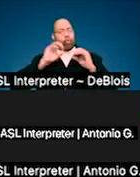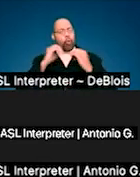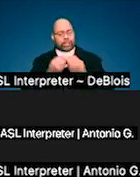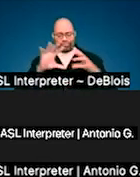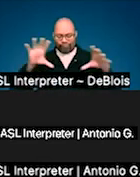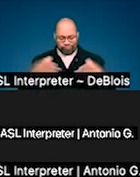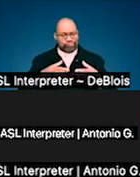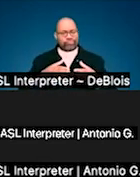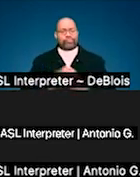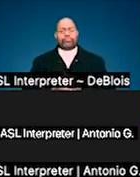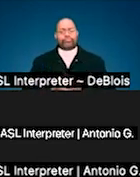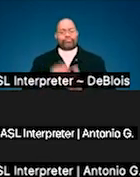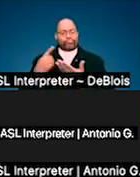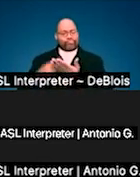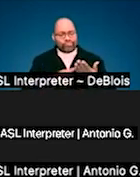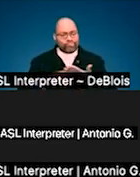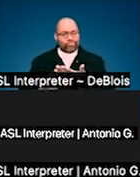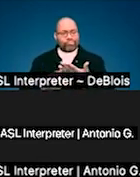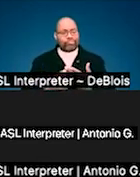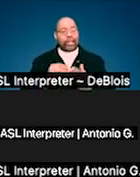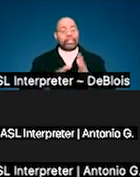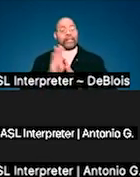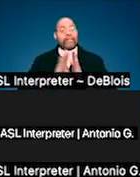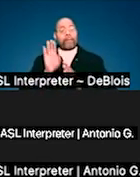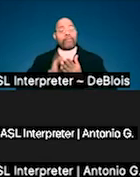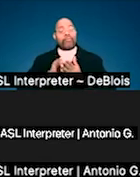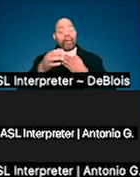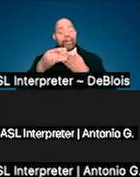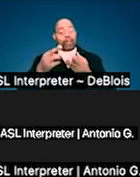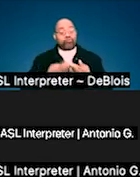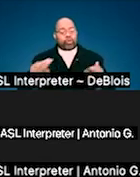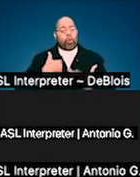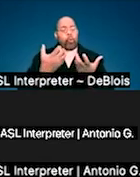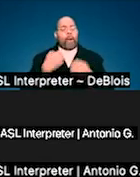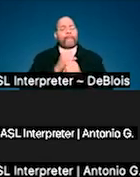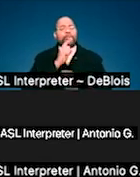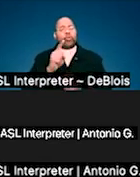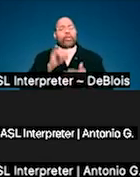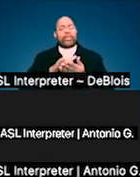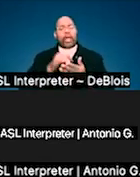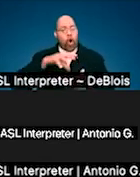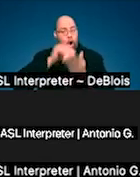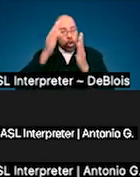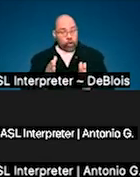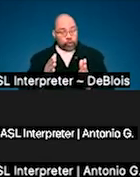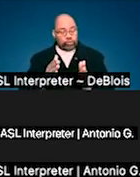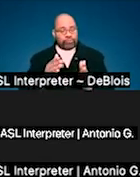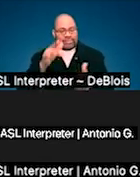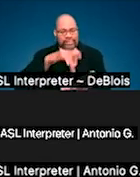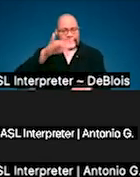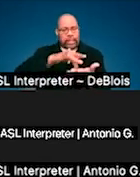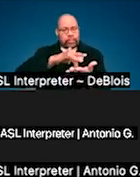organizations. And in developing this guidance resource, we wanted to make sure our learners were at the